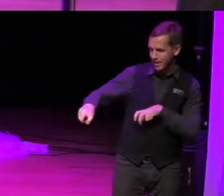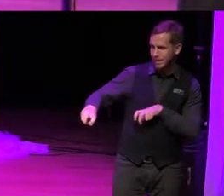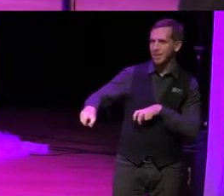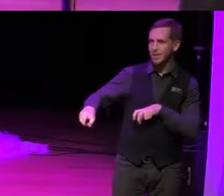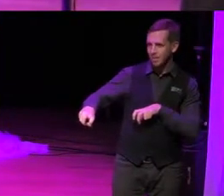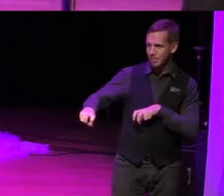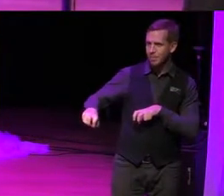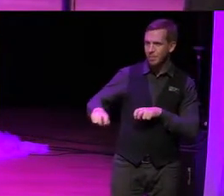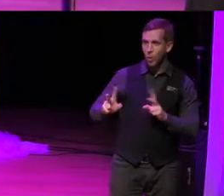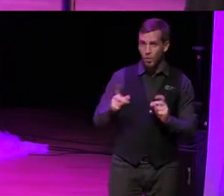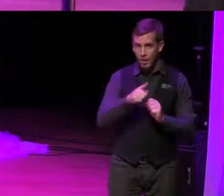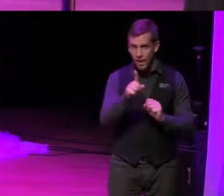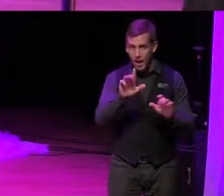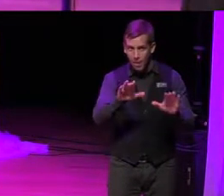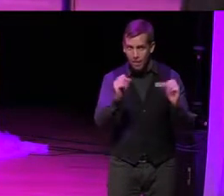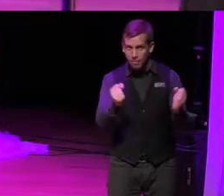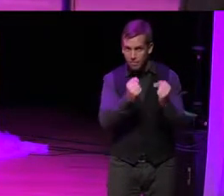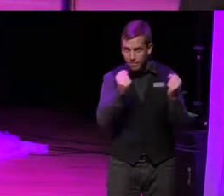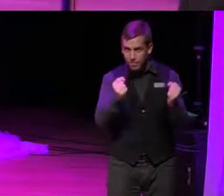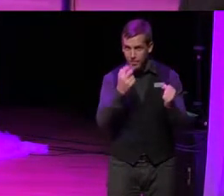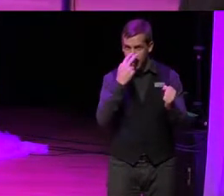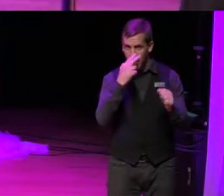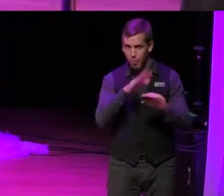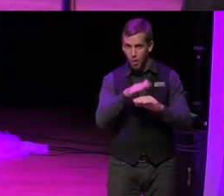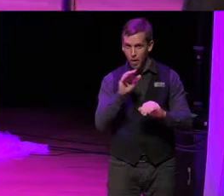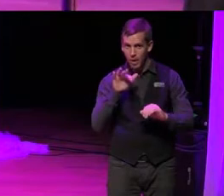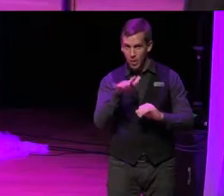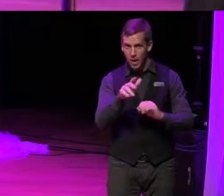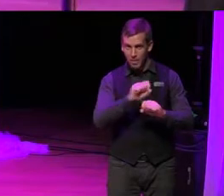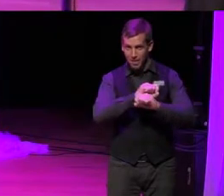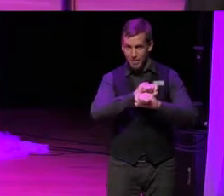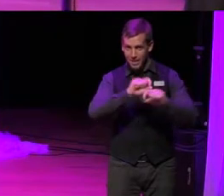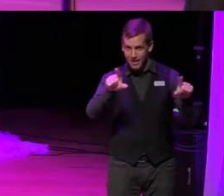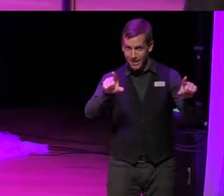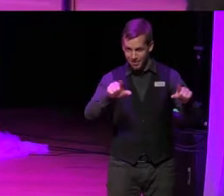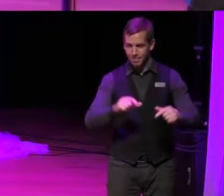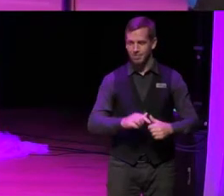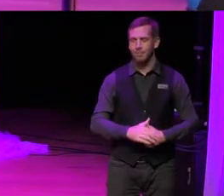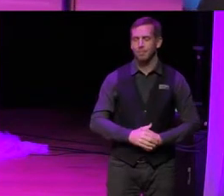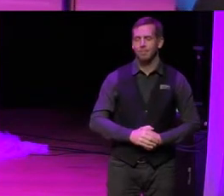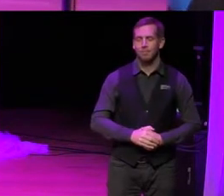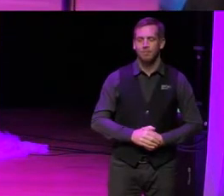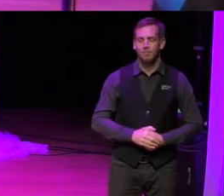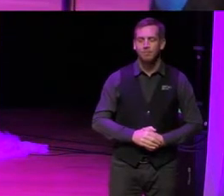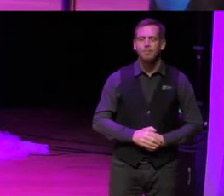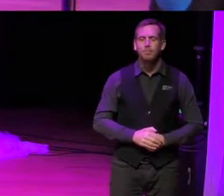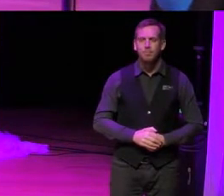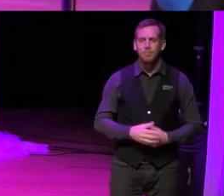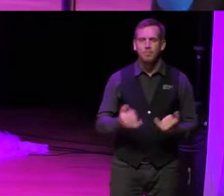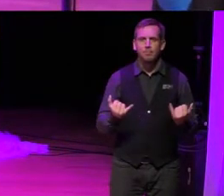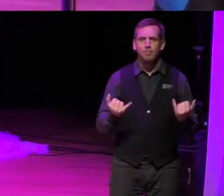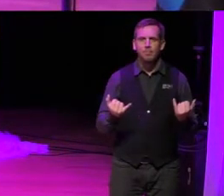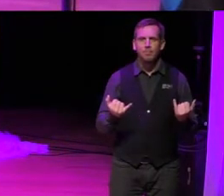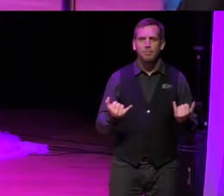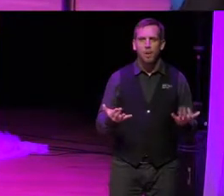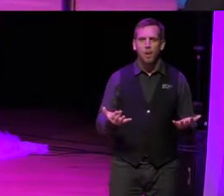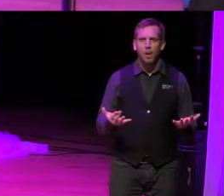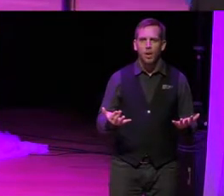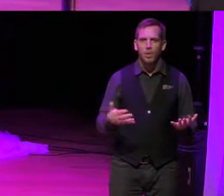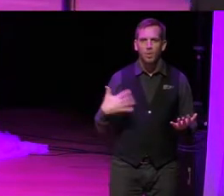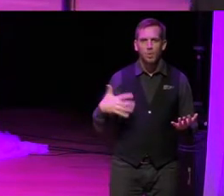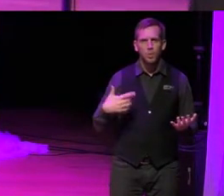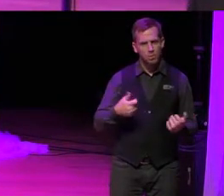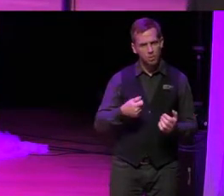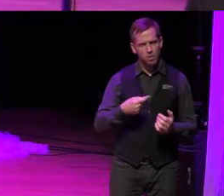of you watching the live broadcast from this panel. And today, we have with us some very